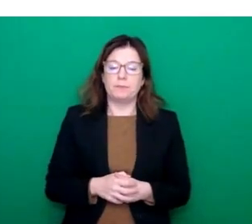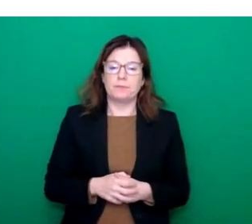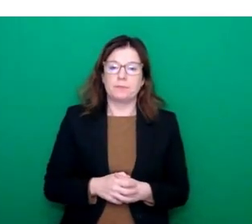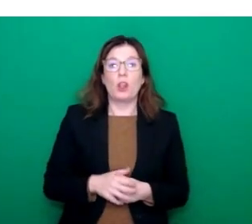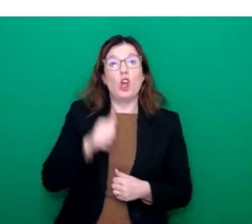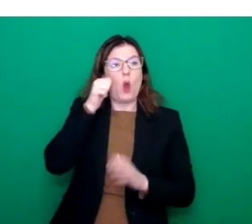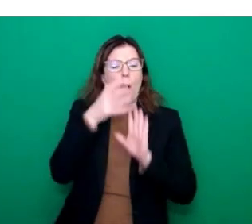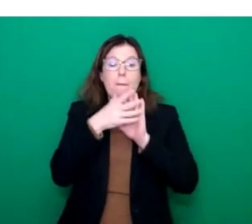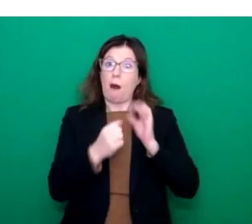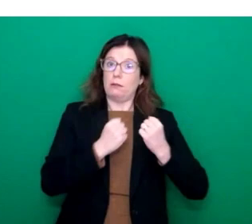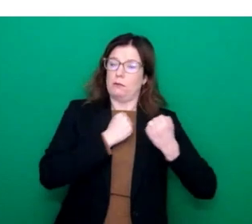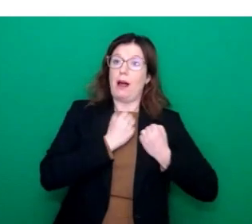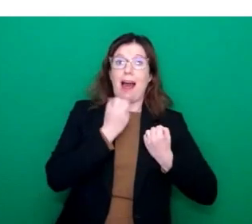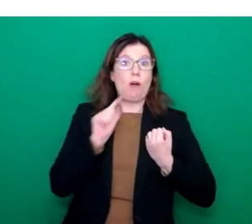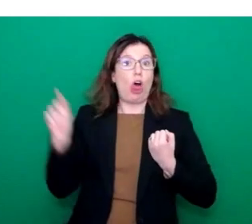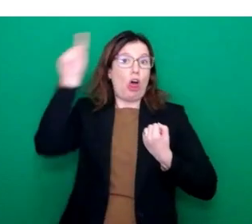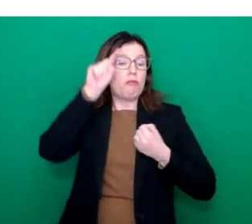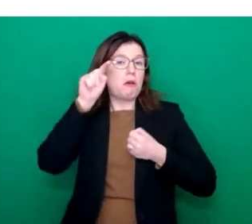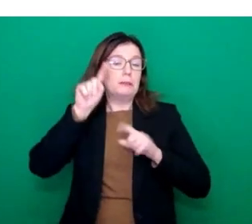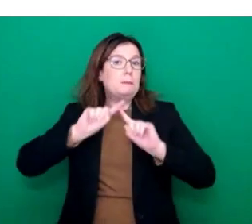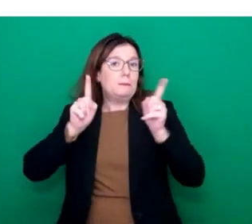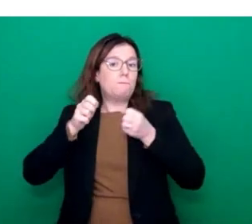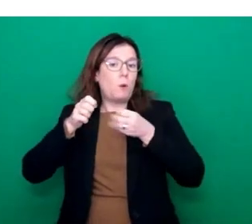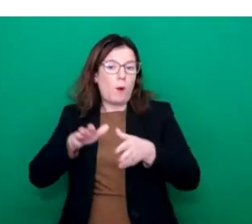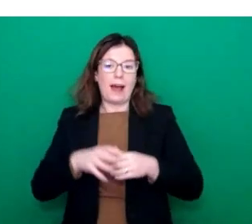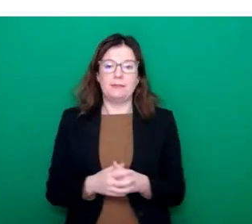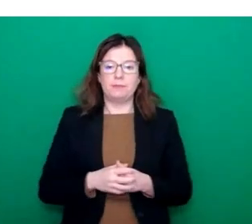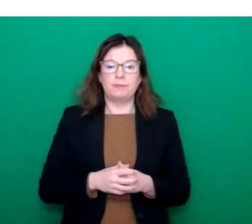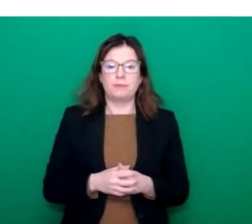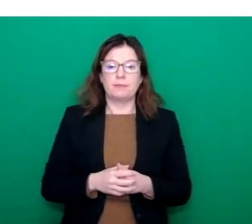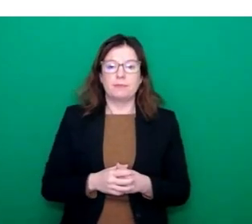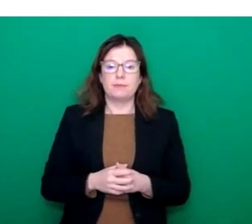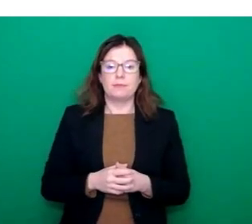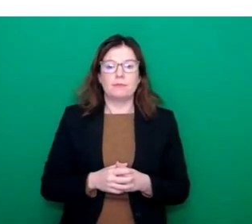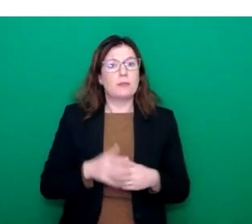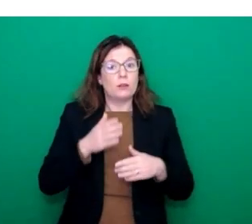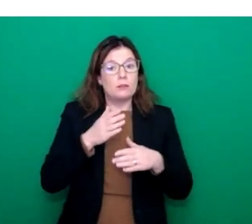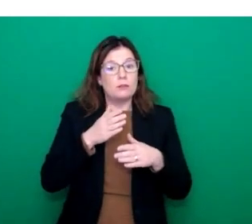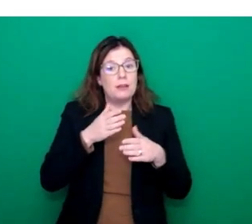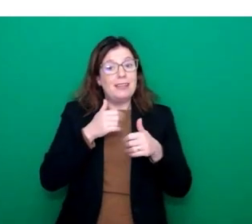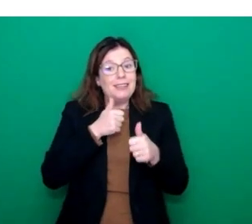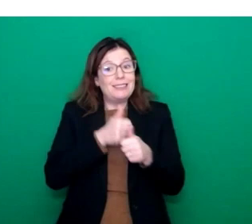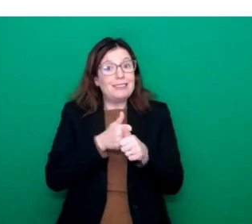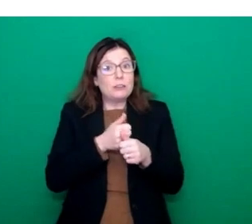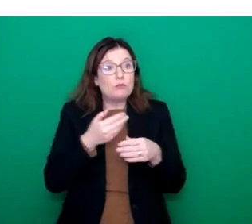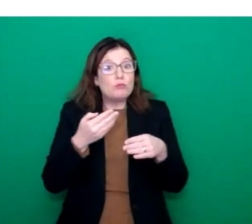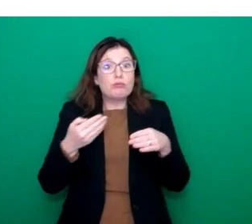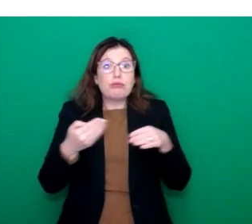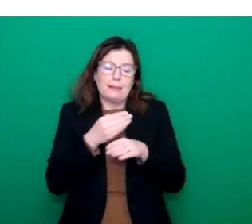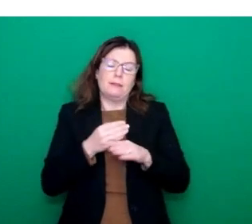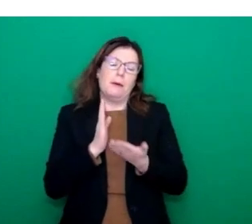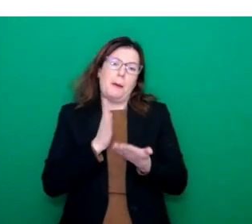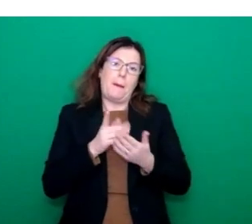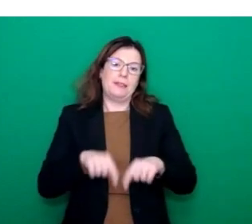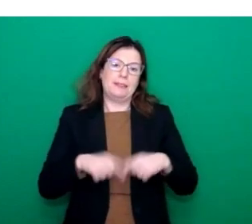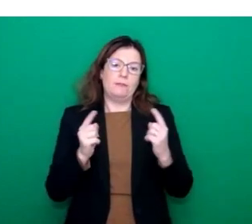Now, this is, I stress, is a different workforce. It actually is building upon the